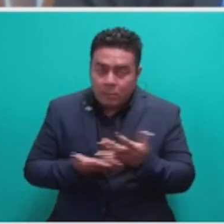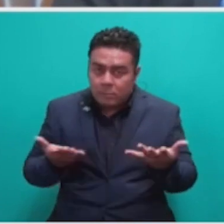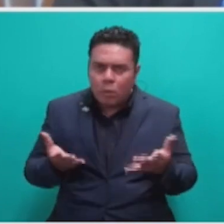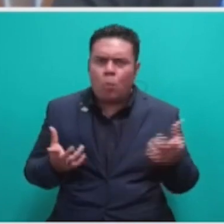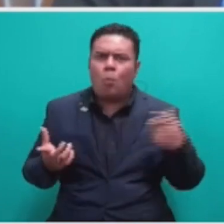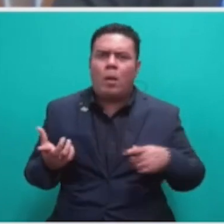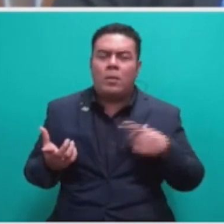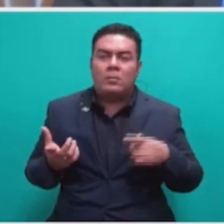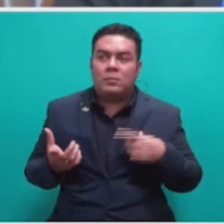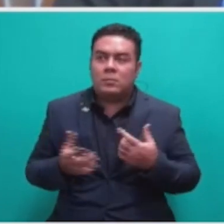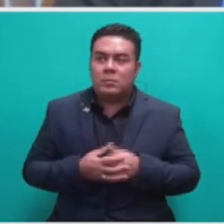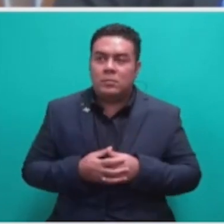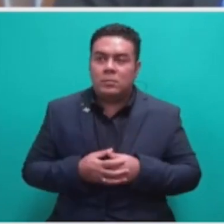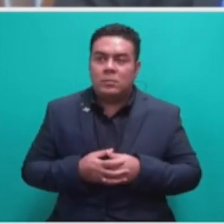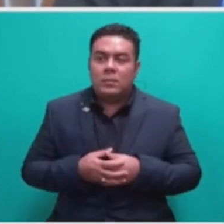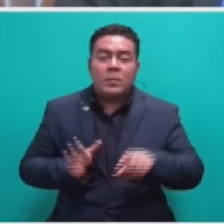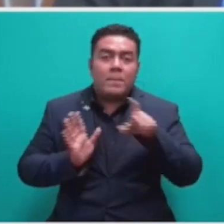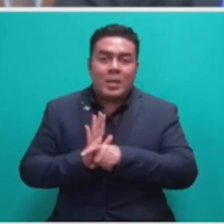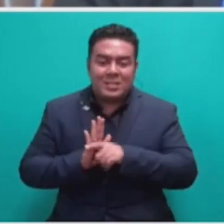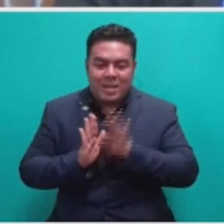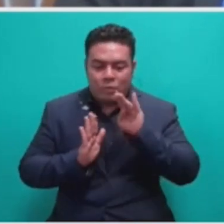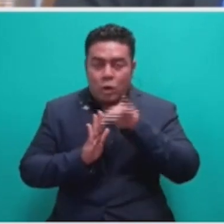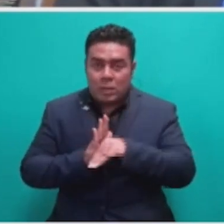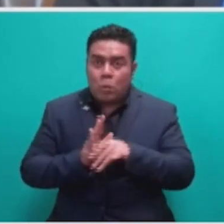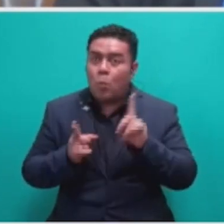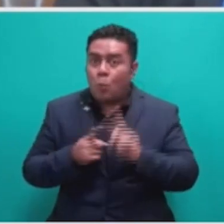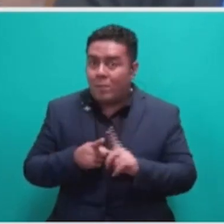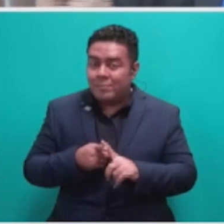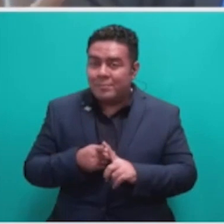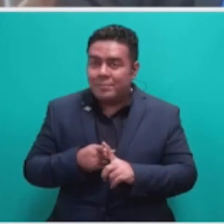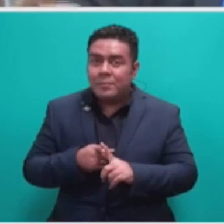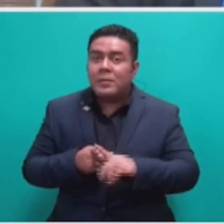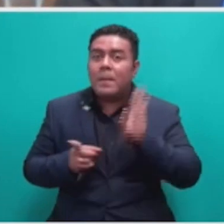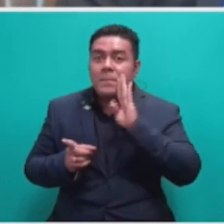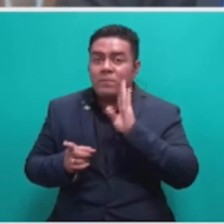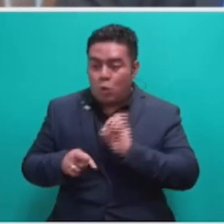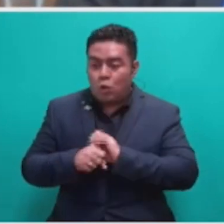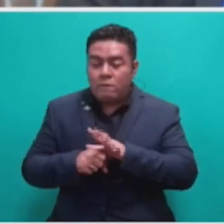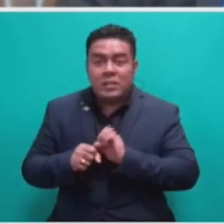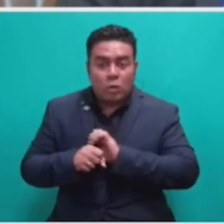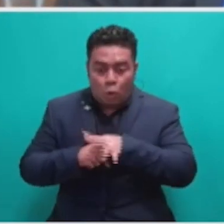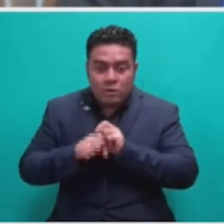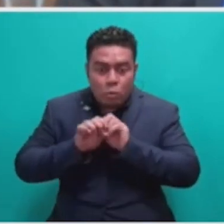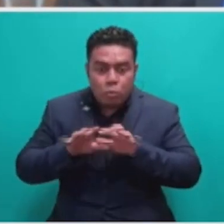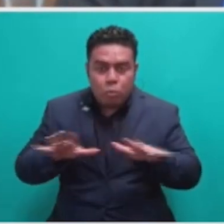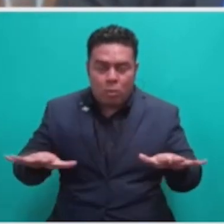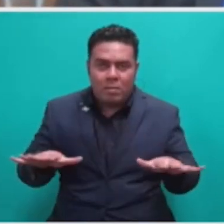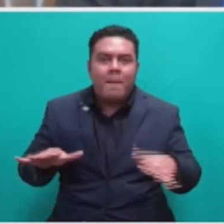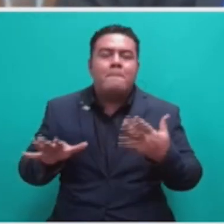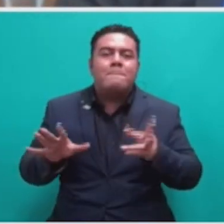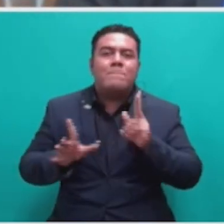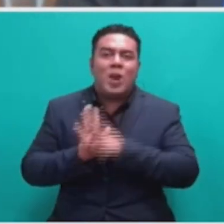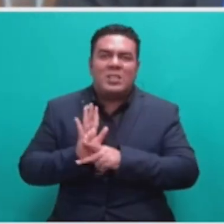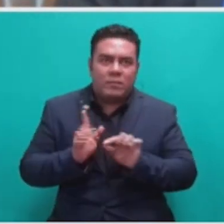why the prices have gone down there. One is, before COVID or during COVID, the prices has